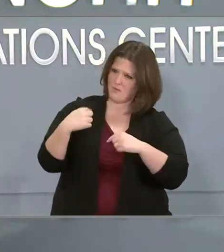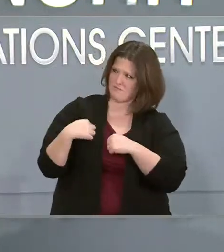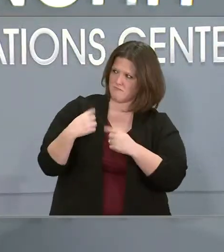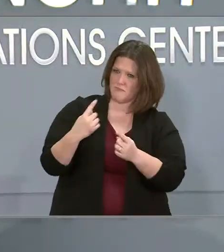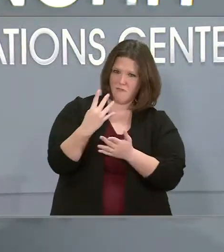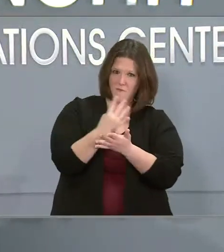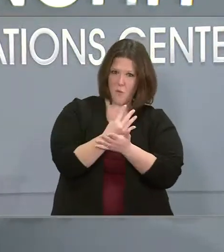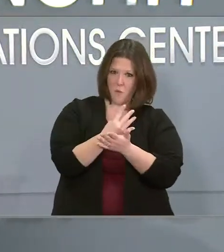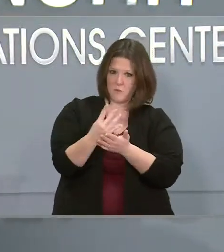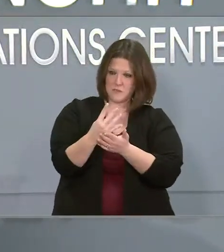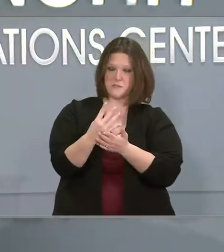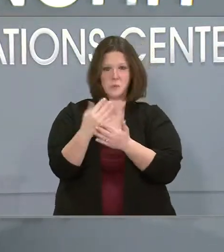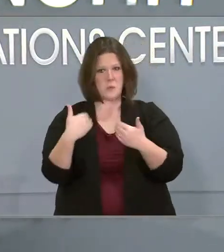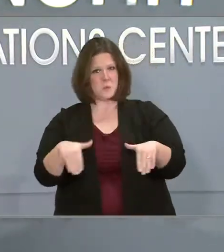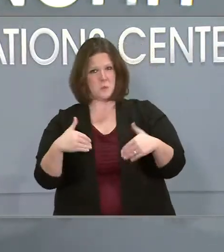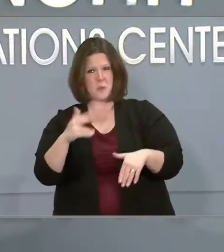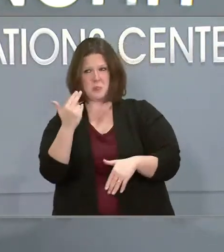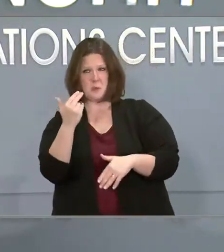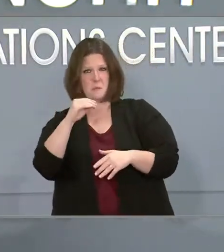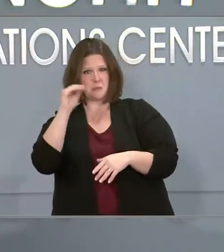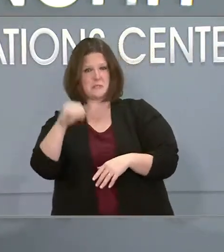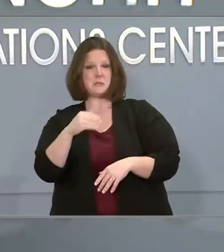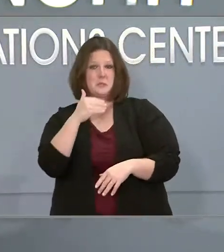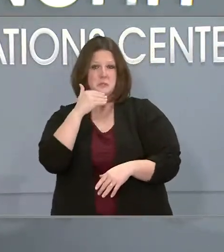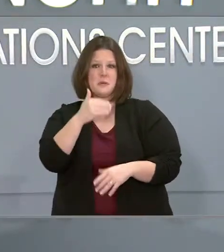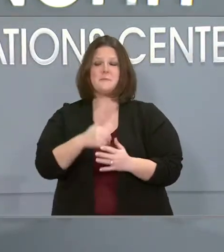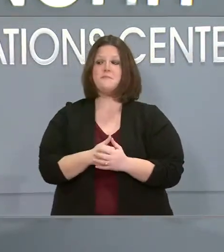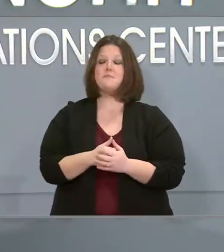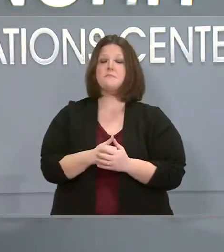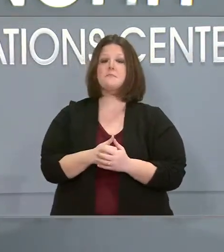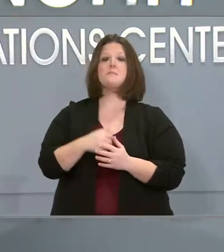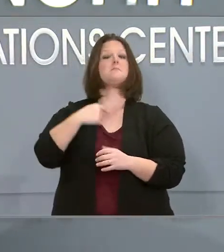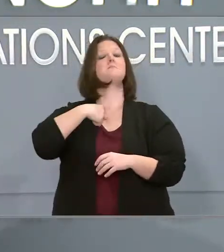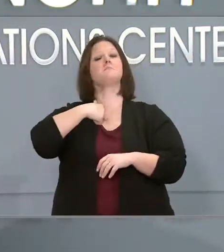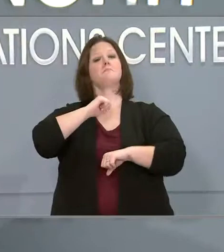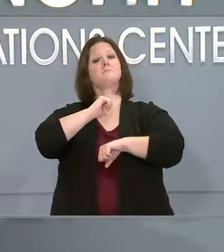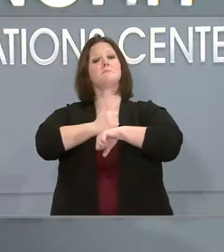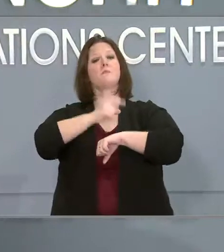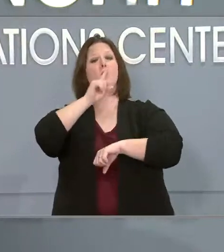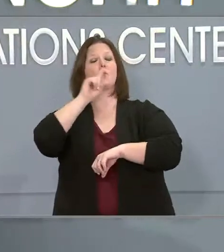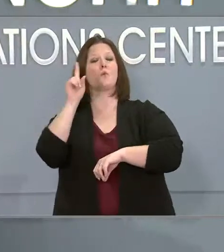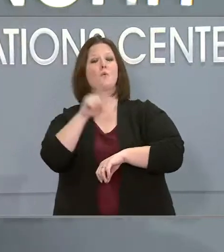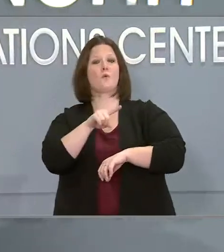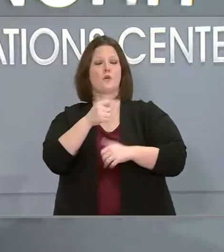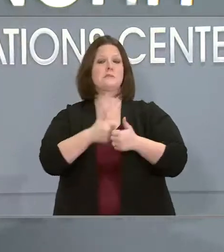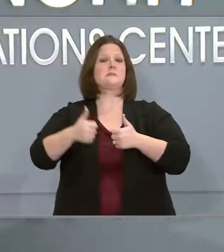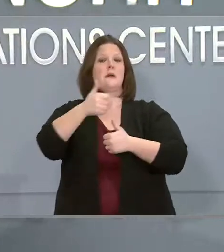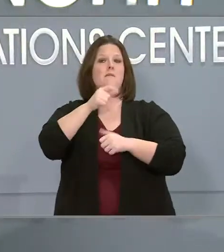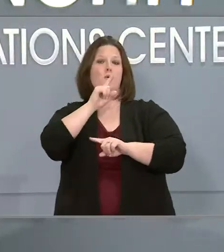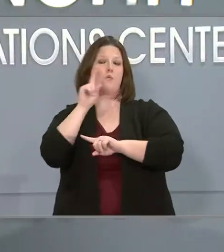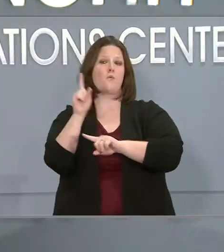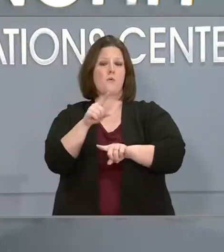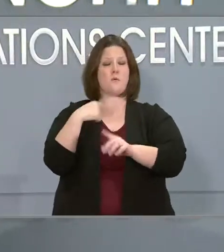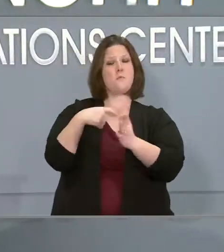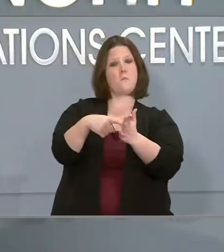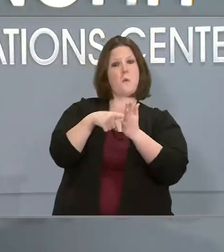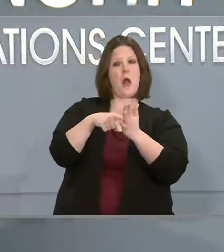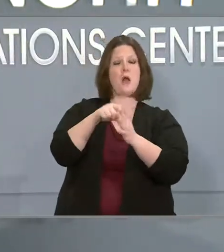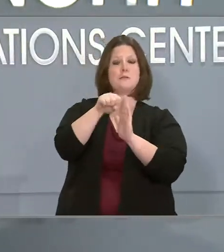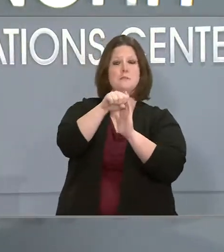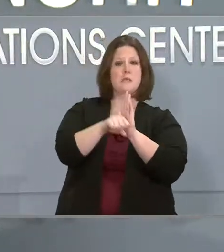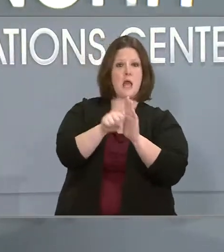my executive order went into effect requiring state employees working in cabinet agencies to be vaccinated or tested